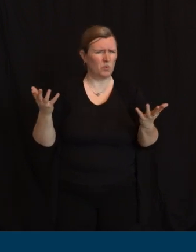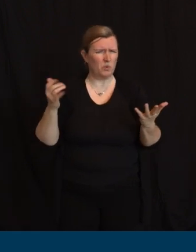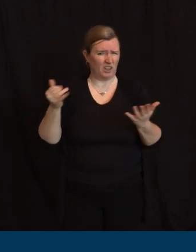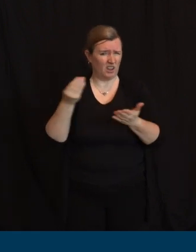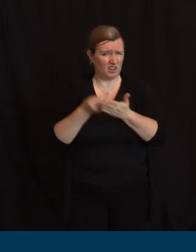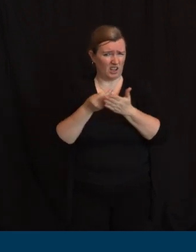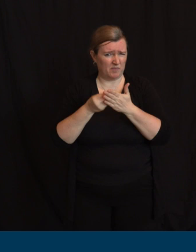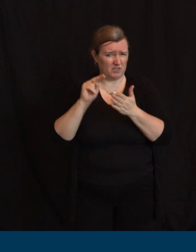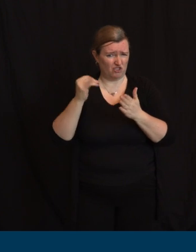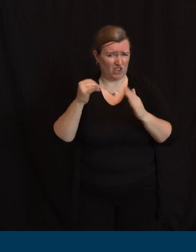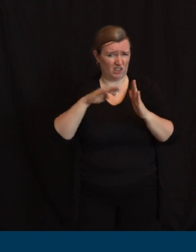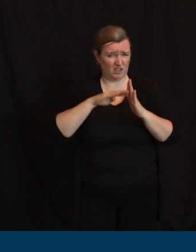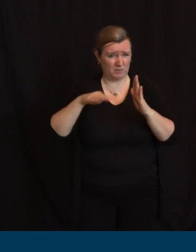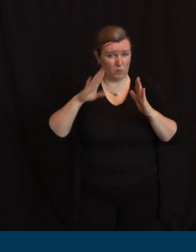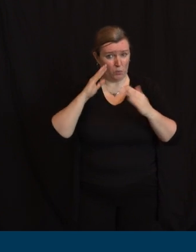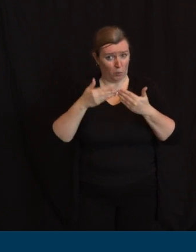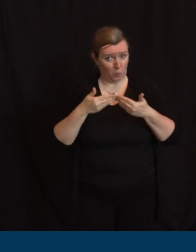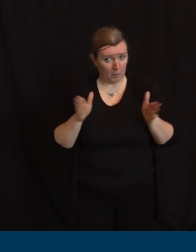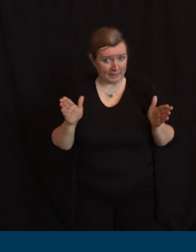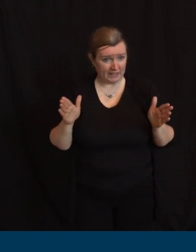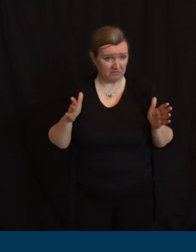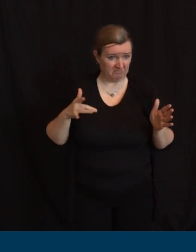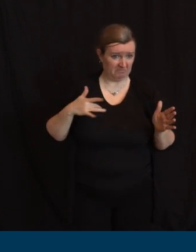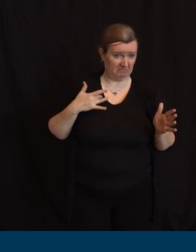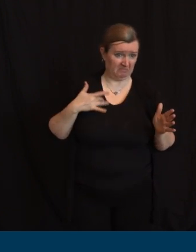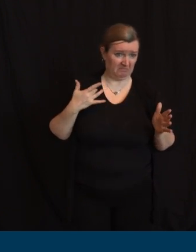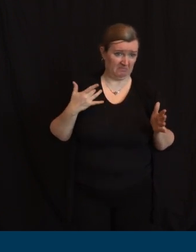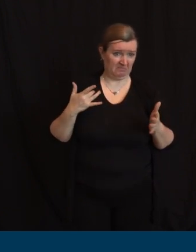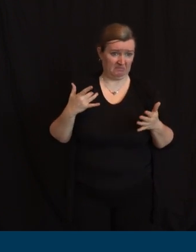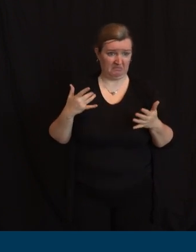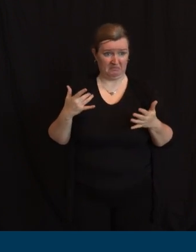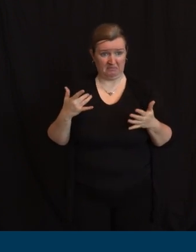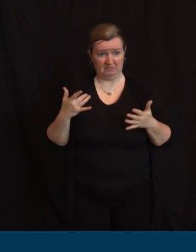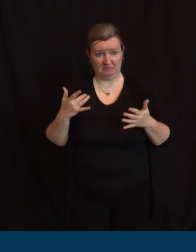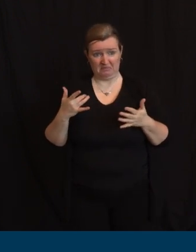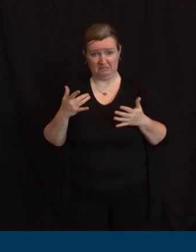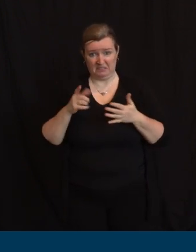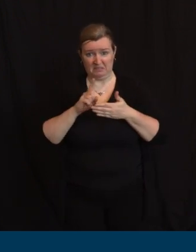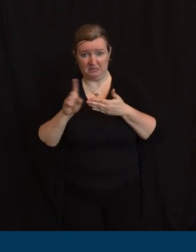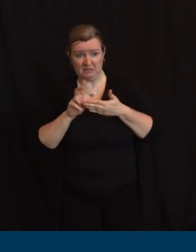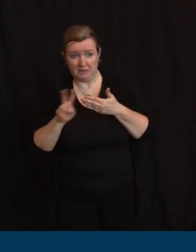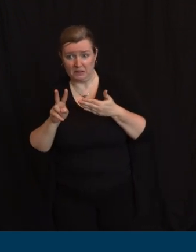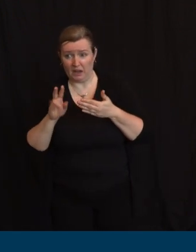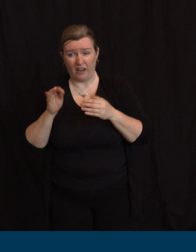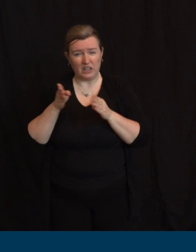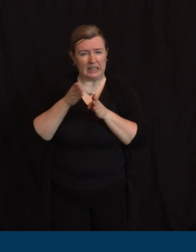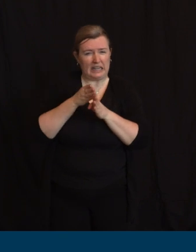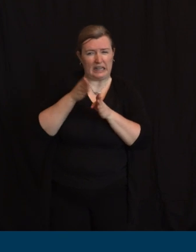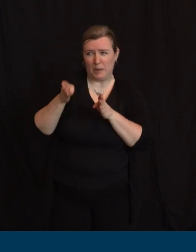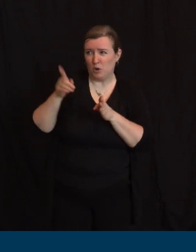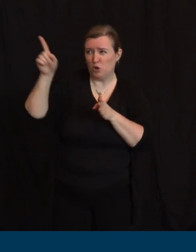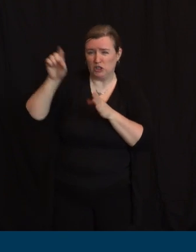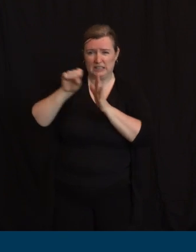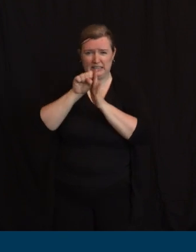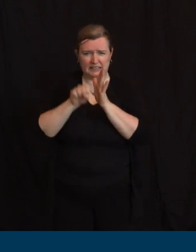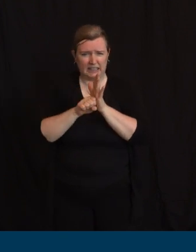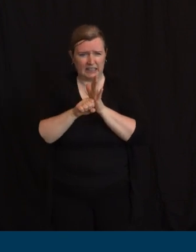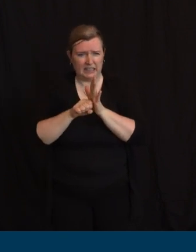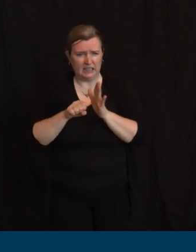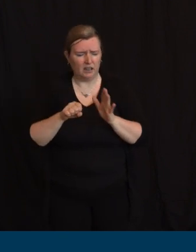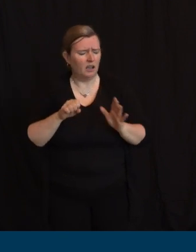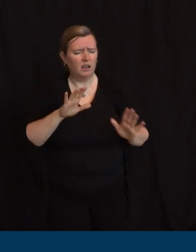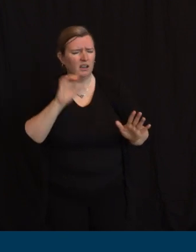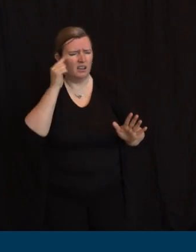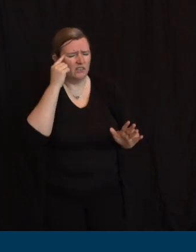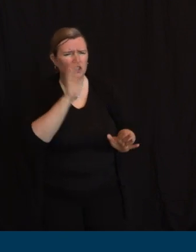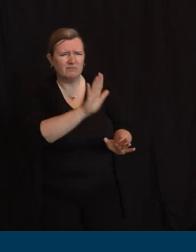states coming to New Jersey? Say the middle of that again, sorry, Elise. Do you believe Trump's potential